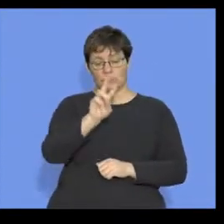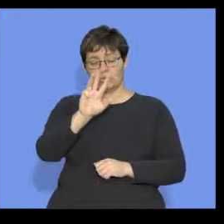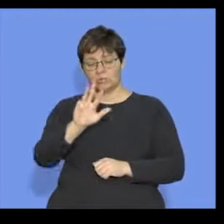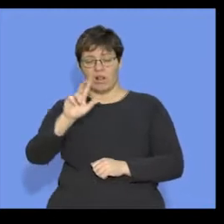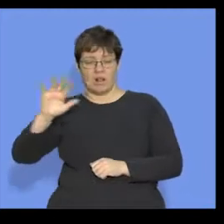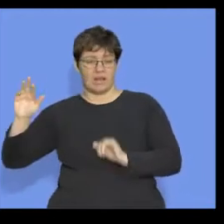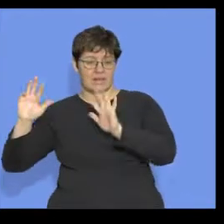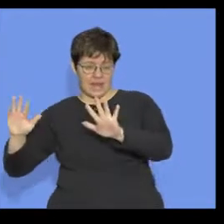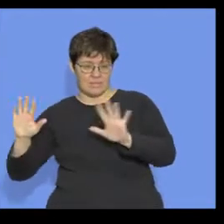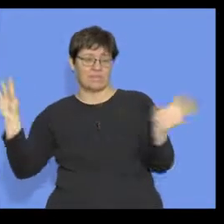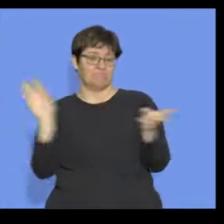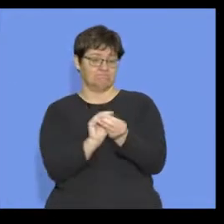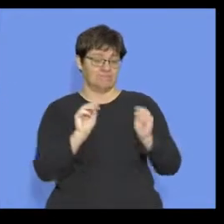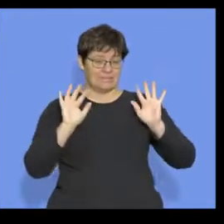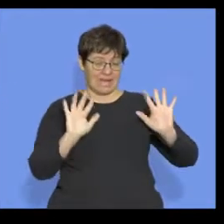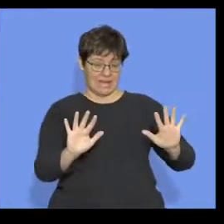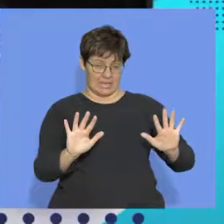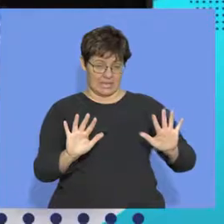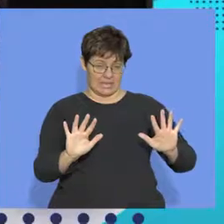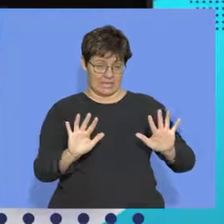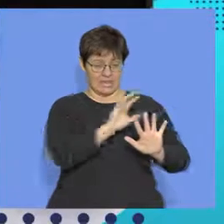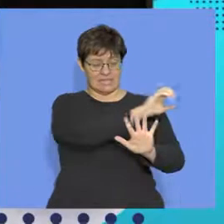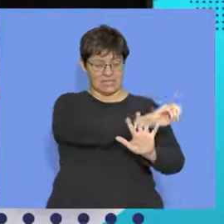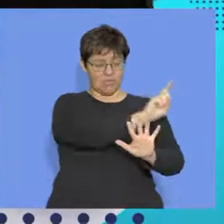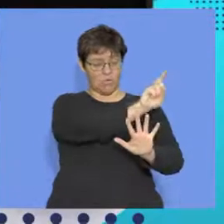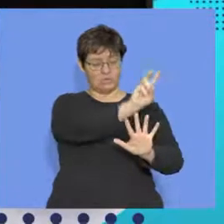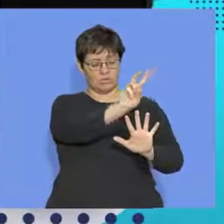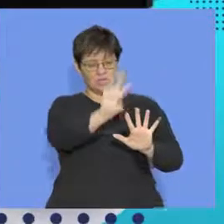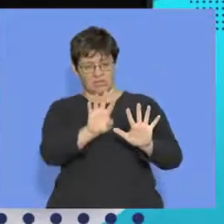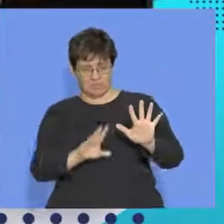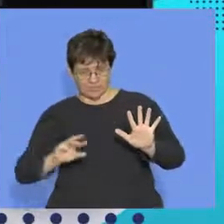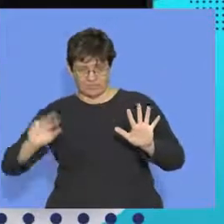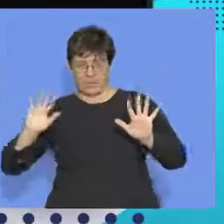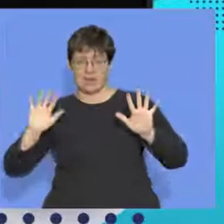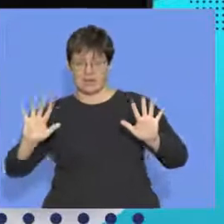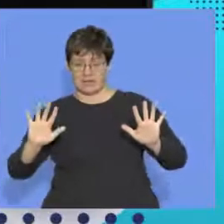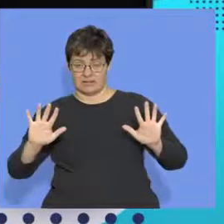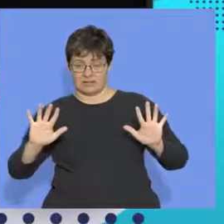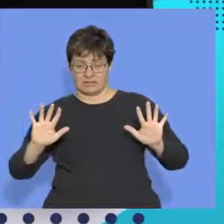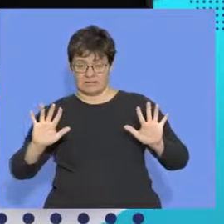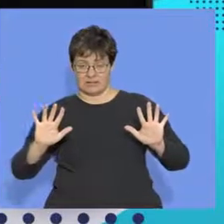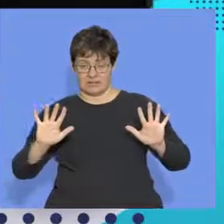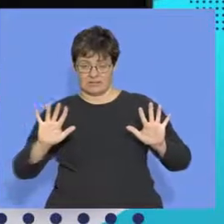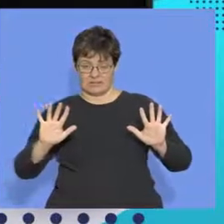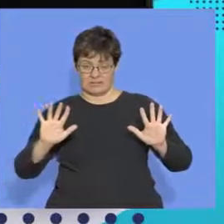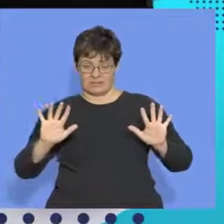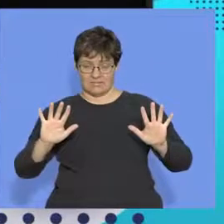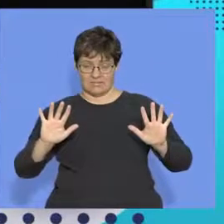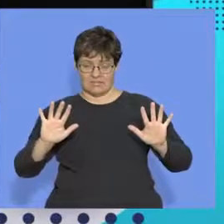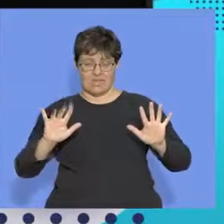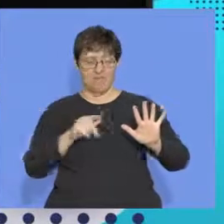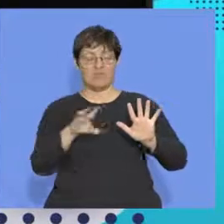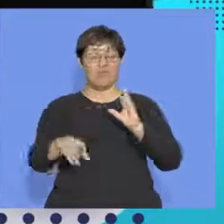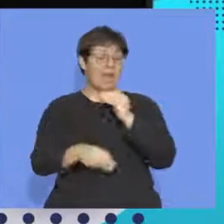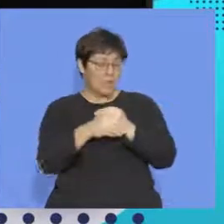0 to 9, you have 10 digits. Okay, because we're counting 0 all the way to 9, we have 10. If you're counting from 1 to 9, you have 9 digits,